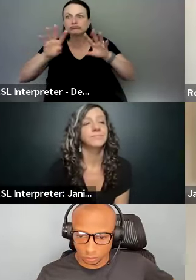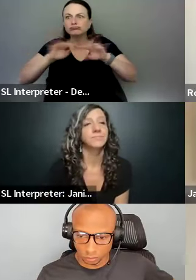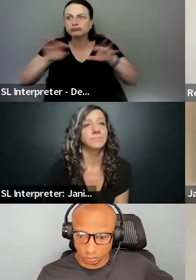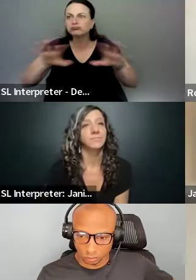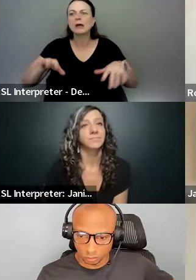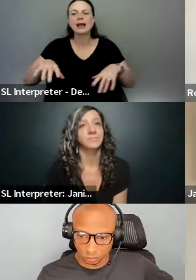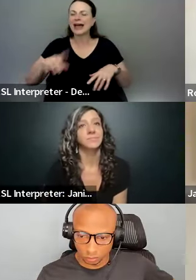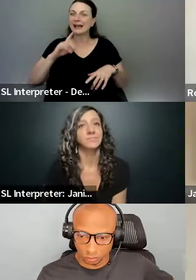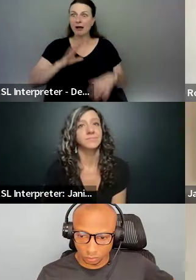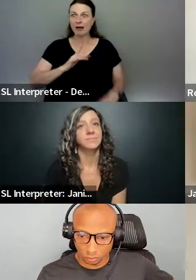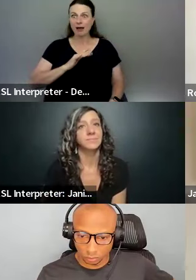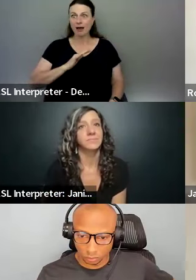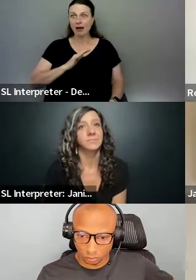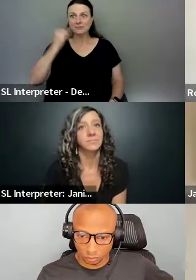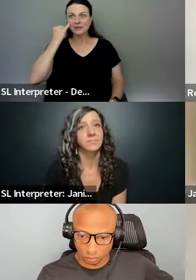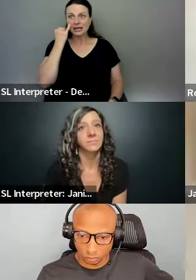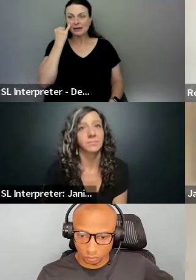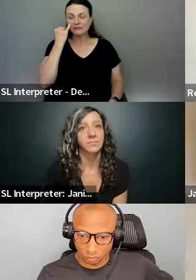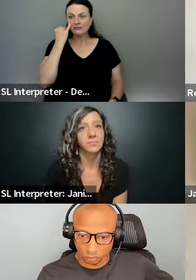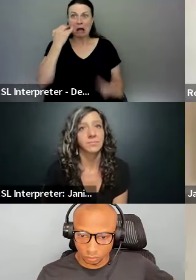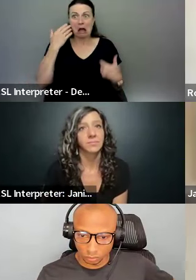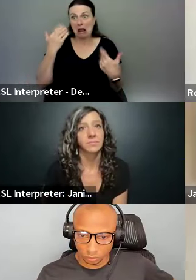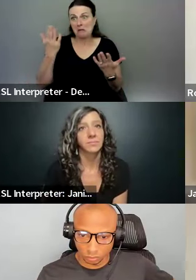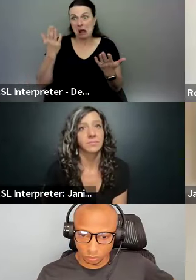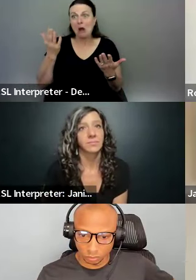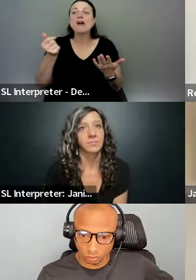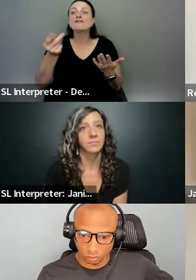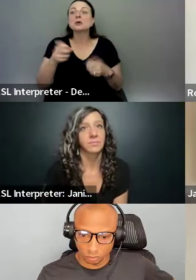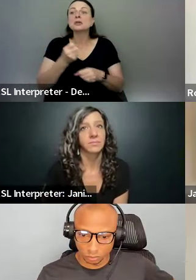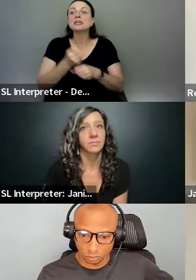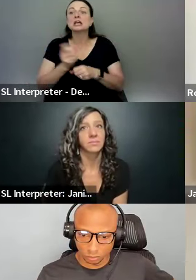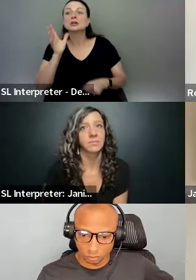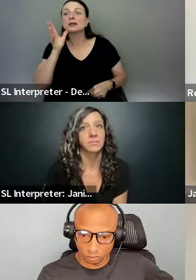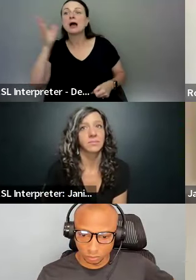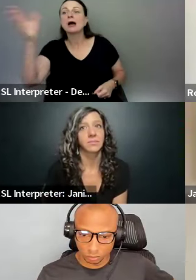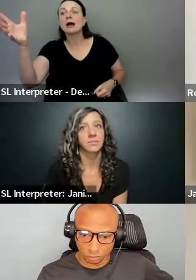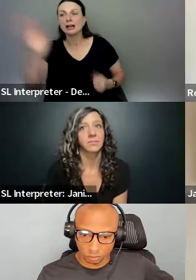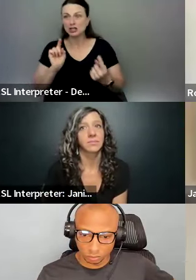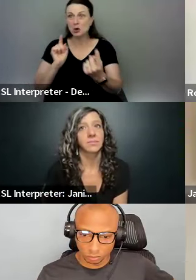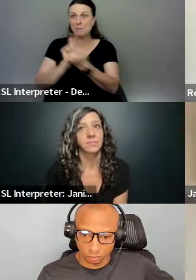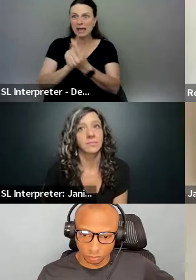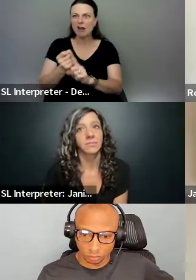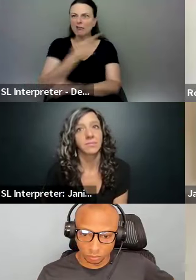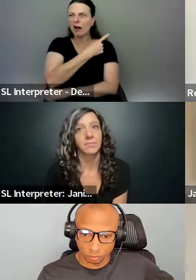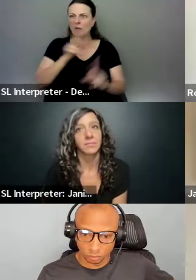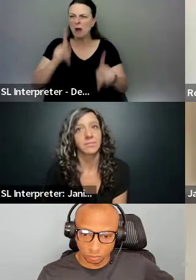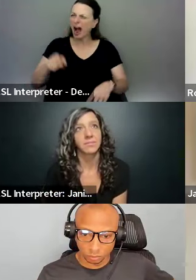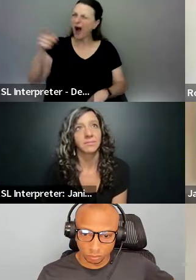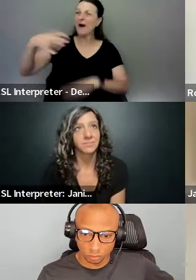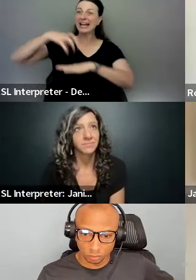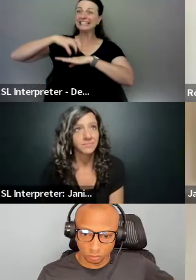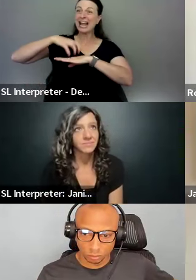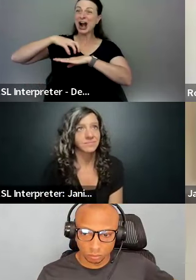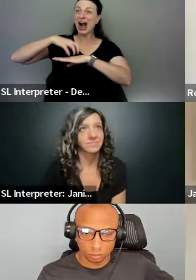how cool would it be that if in, I don't know, a few years, then you meet a random person and they're like, oh, I know container or